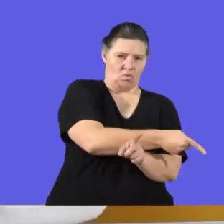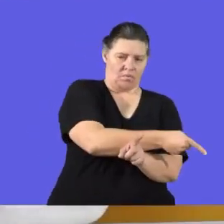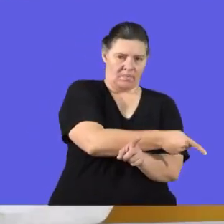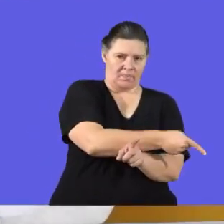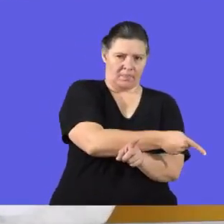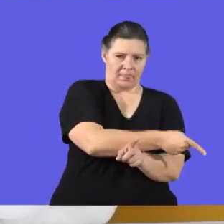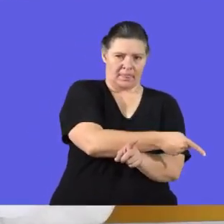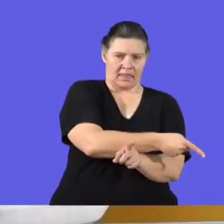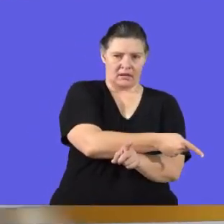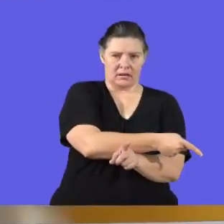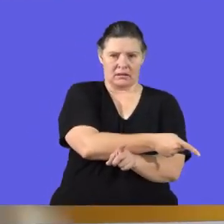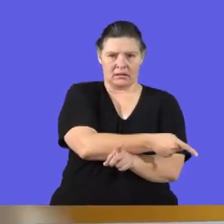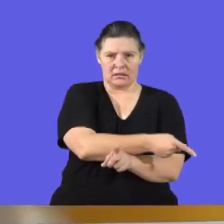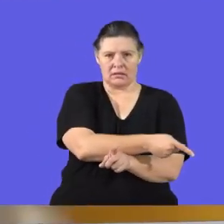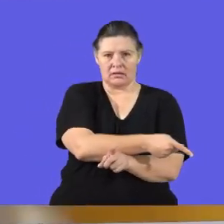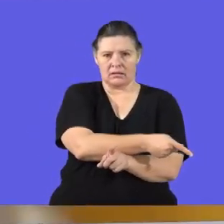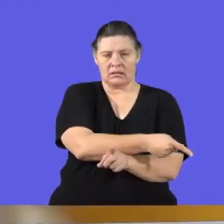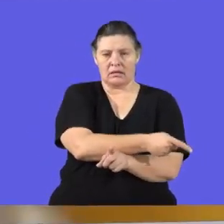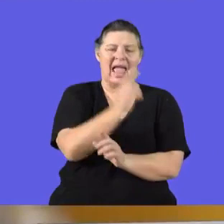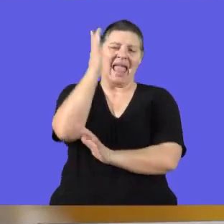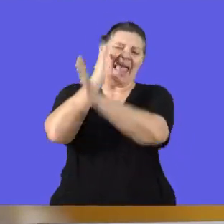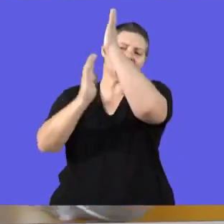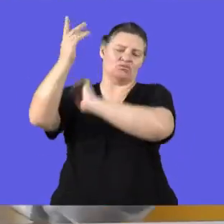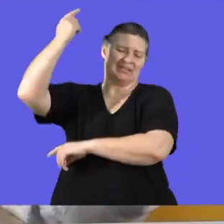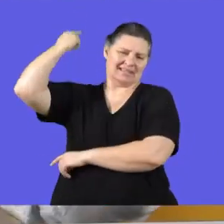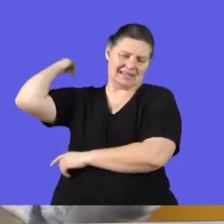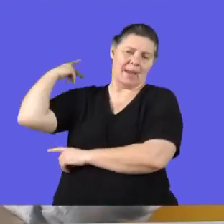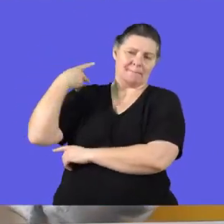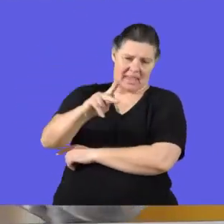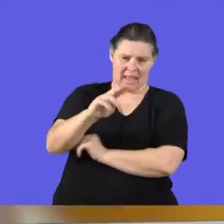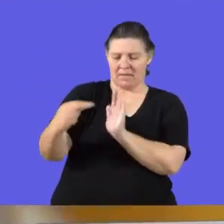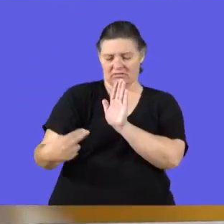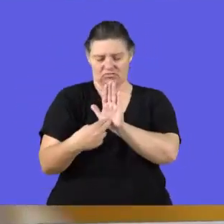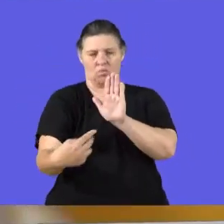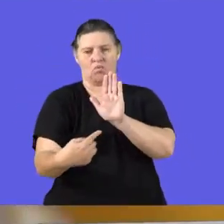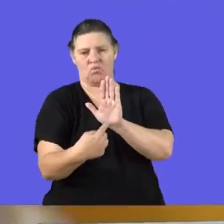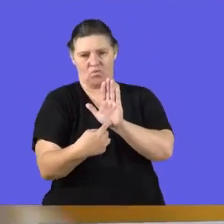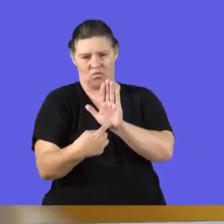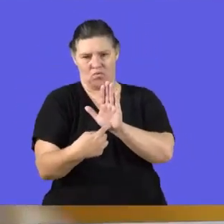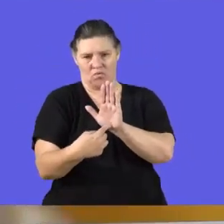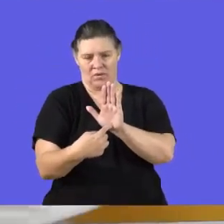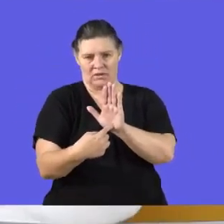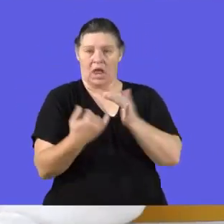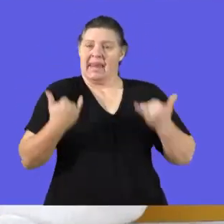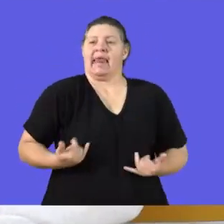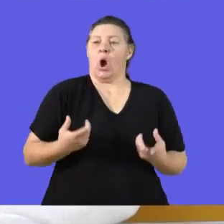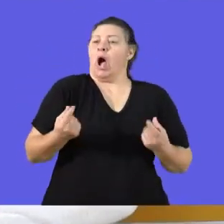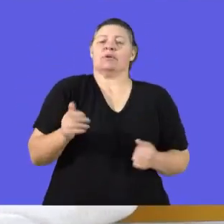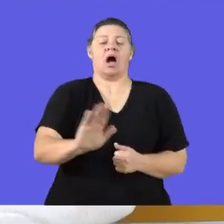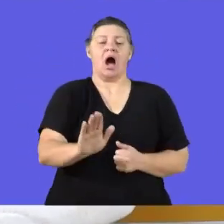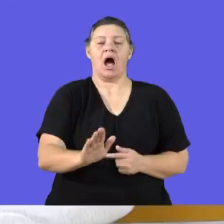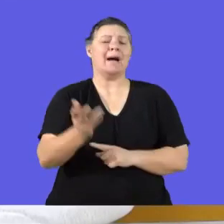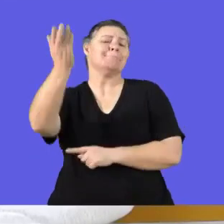books. Historical cost. Whatever we paid back in history is what should be reflected in